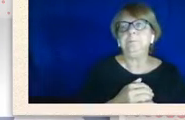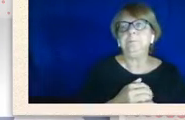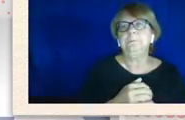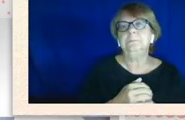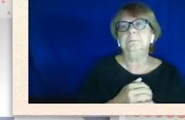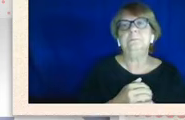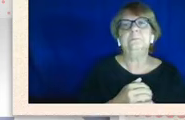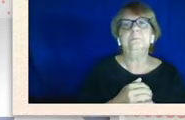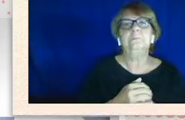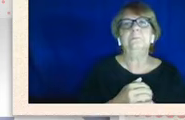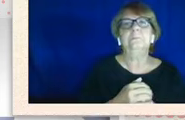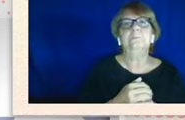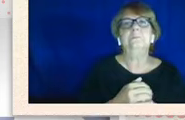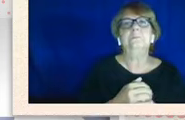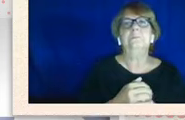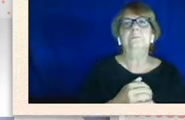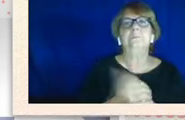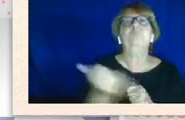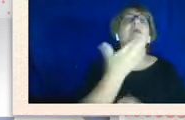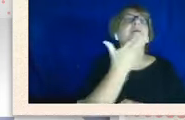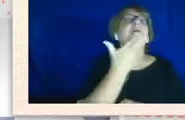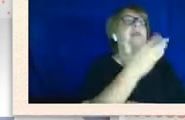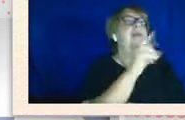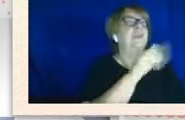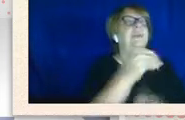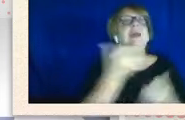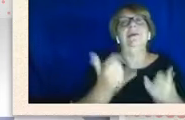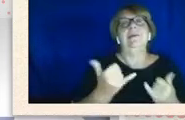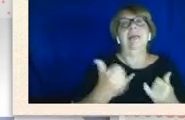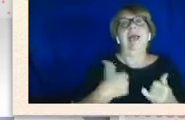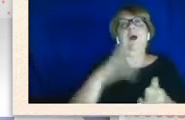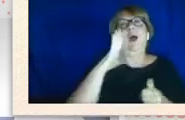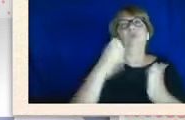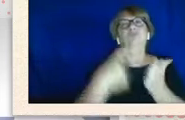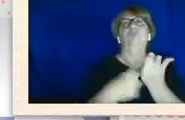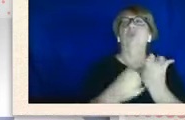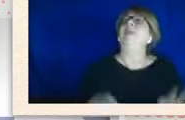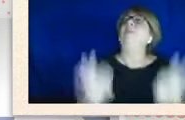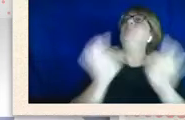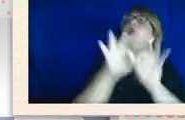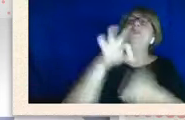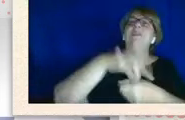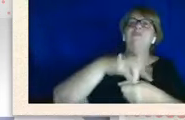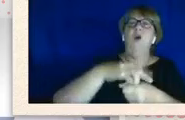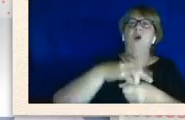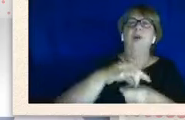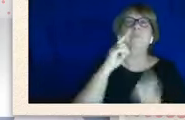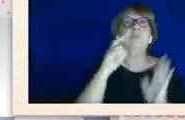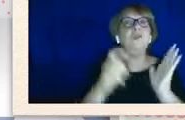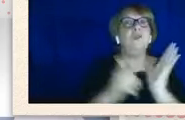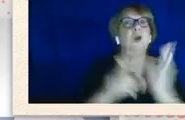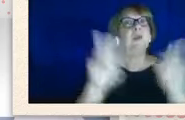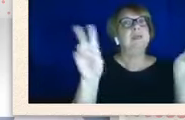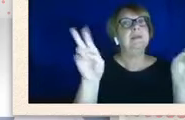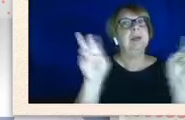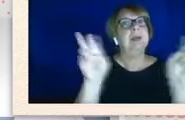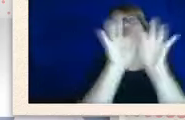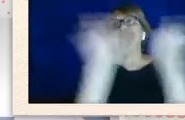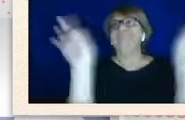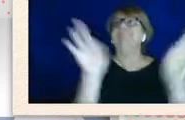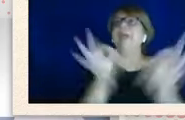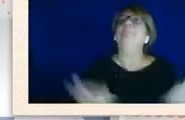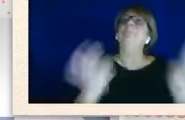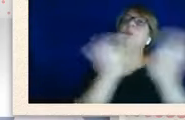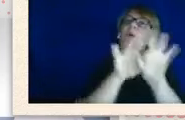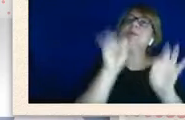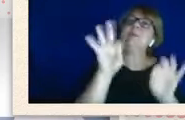Thank you, Tony. Now I'm going to talk about the importance of voting. You'll notice the title of this screen is Importance of Voting, and we